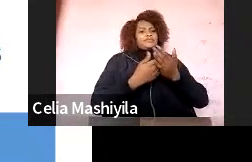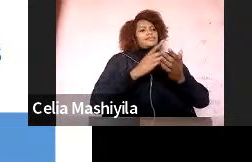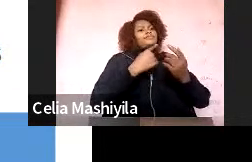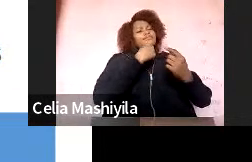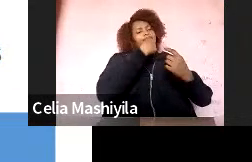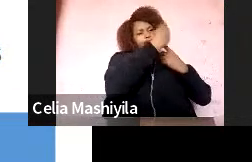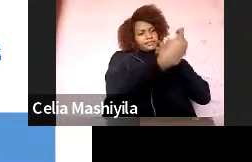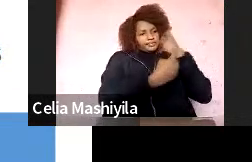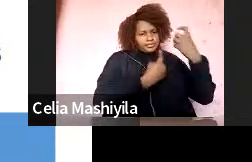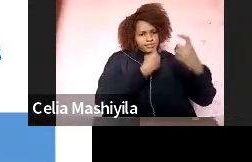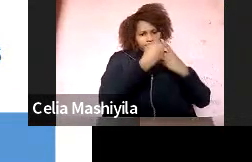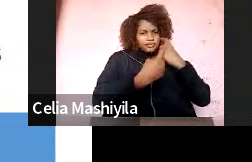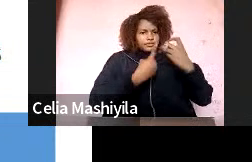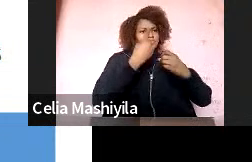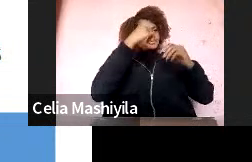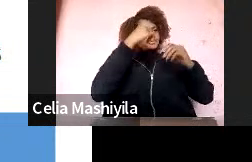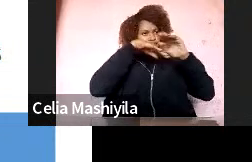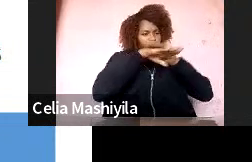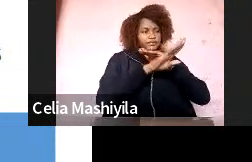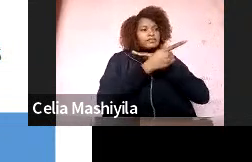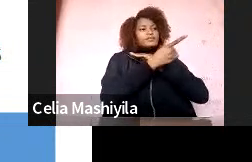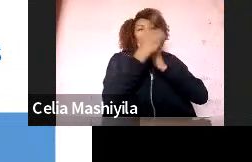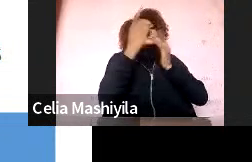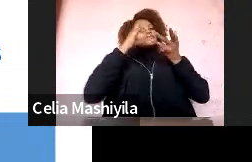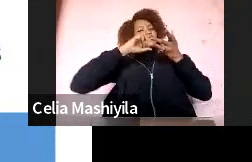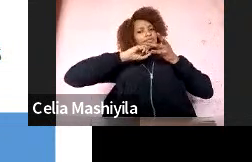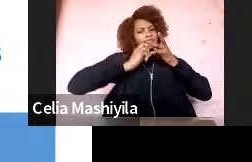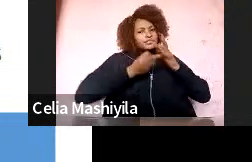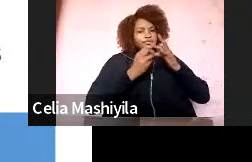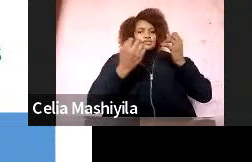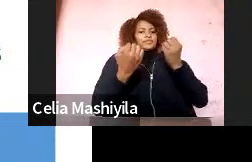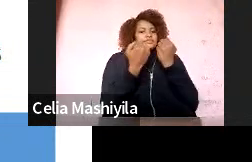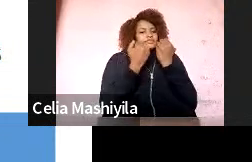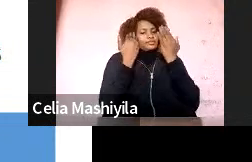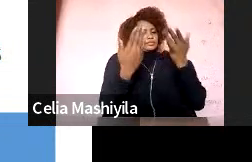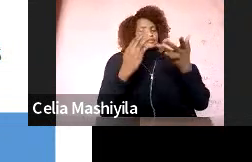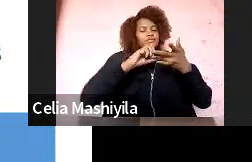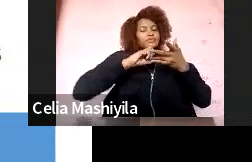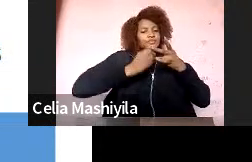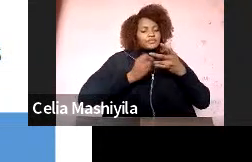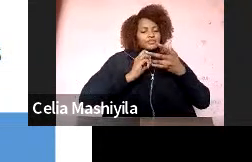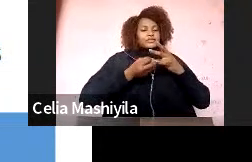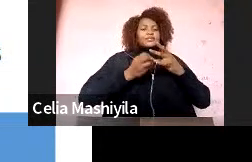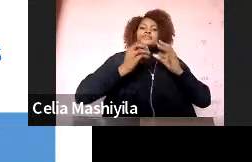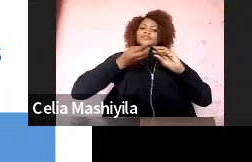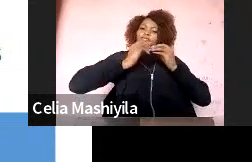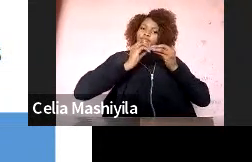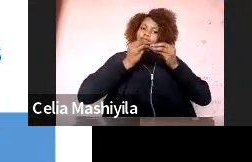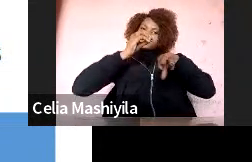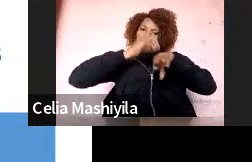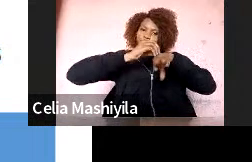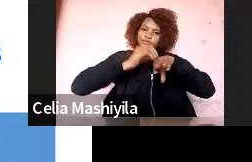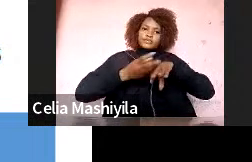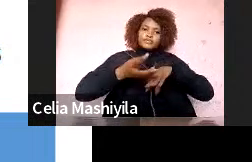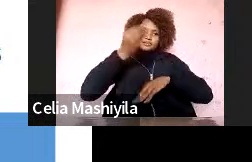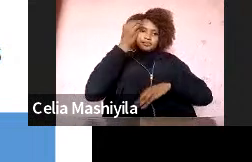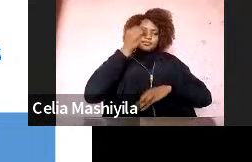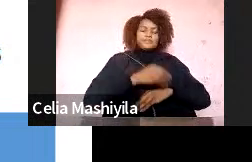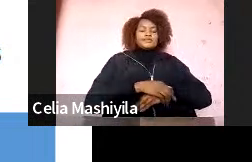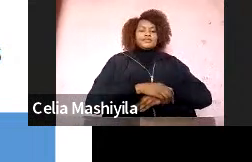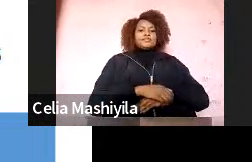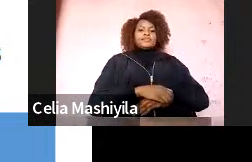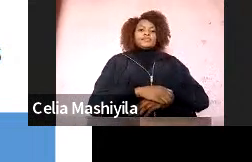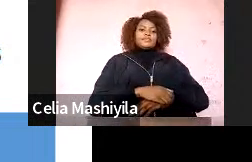will be able to look at those service and administrative matters on fairness and equity between